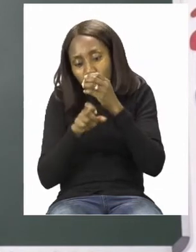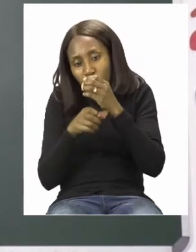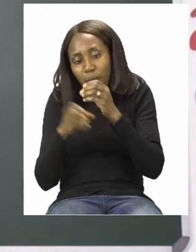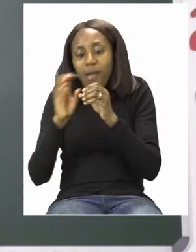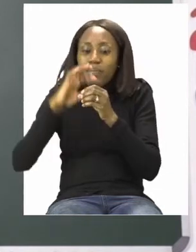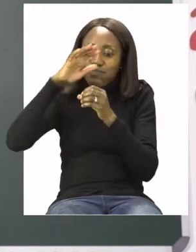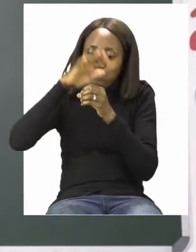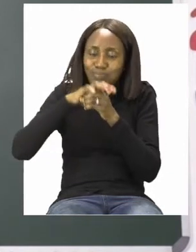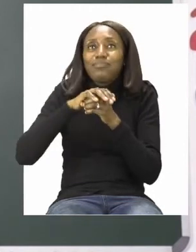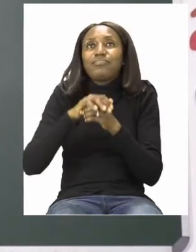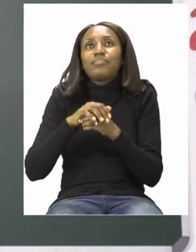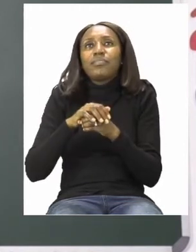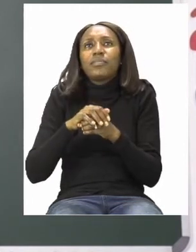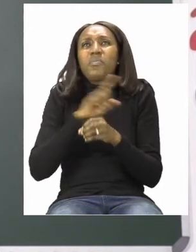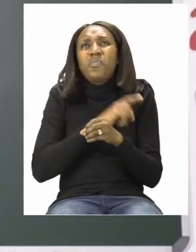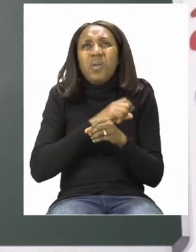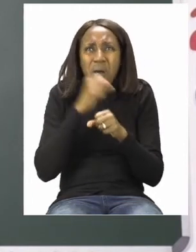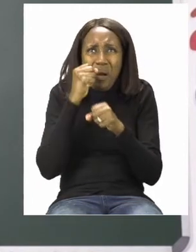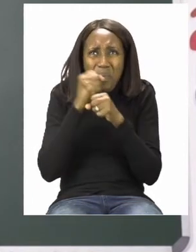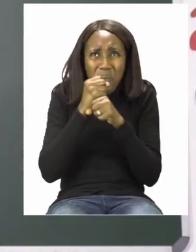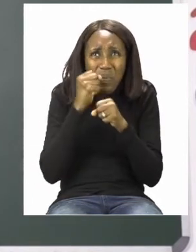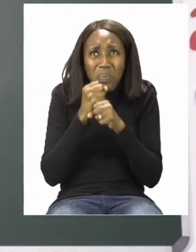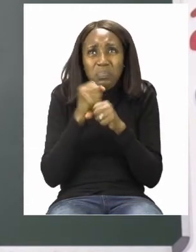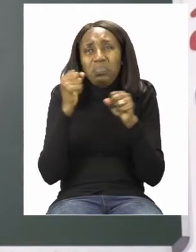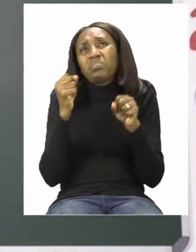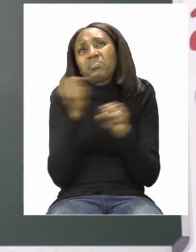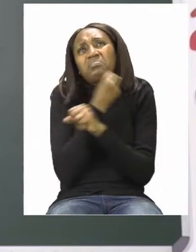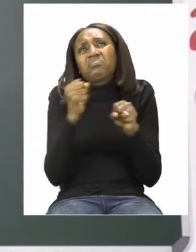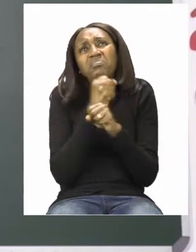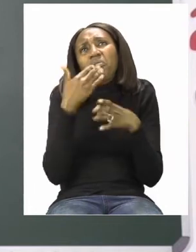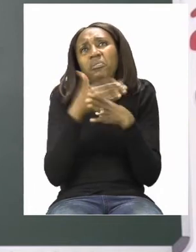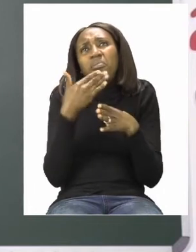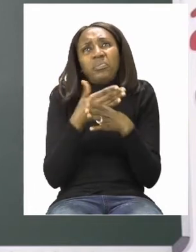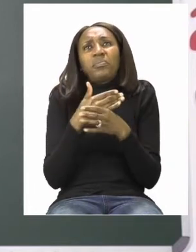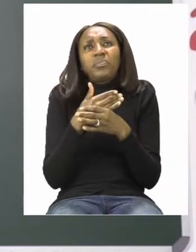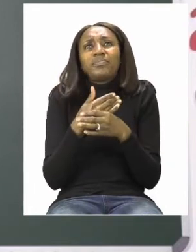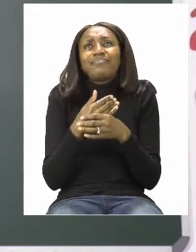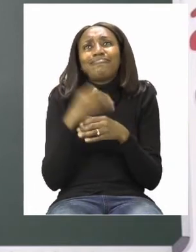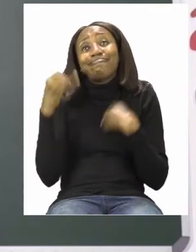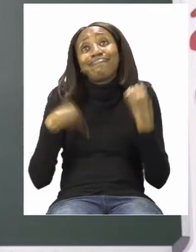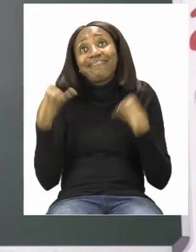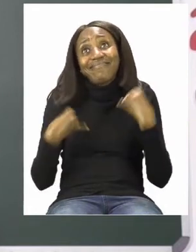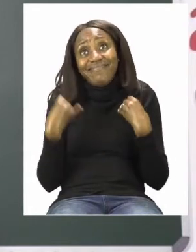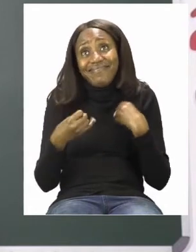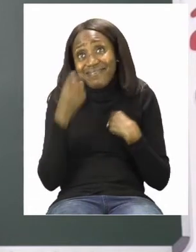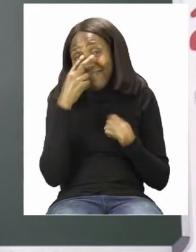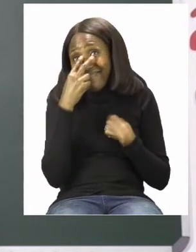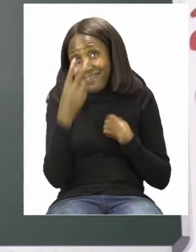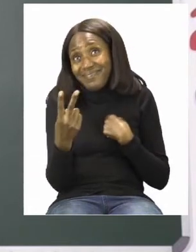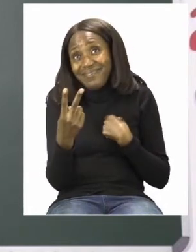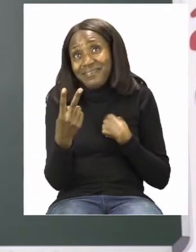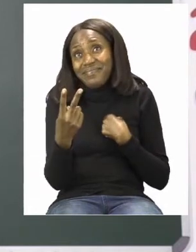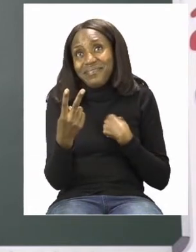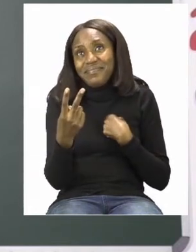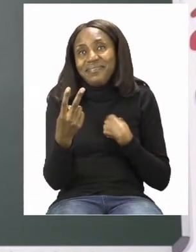lid so that it does not dry out. Have fun, boys and girls, and I'll see you when you are done after the